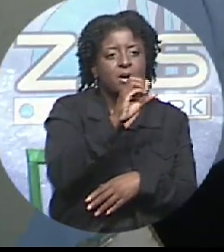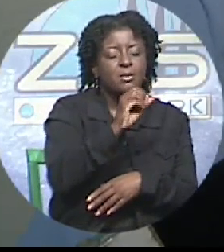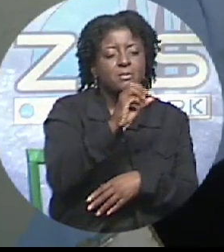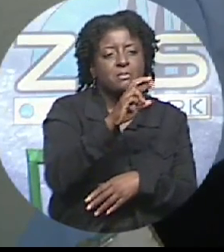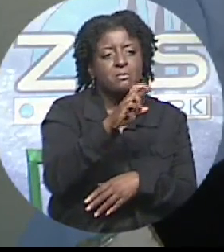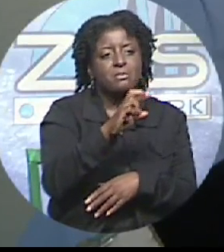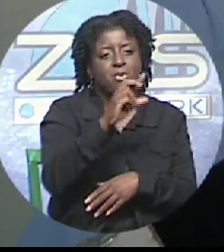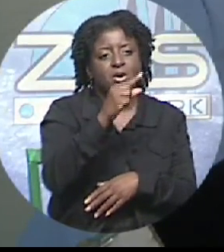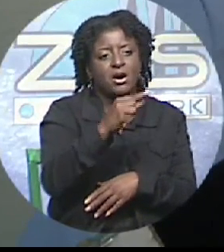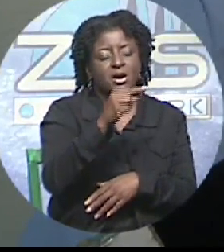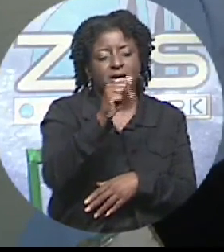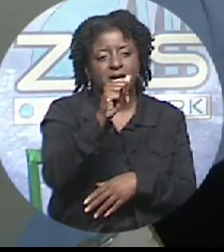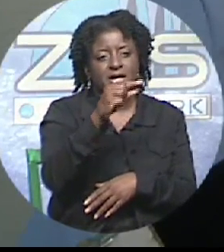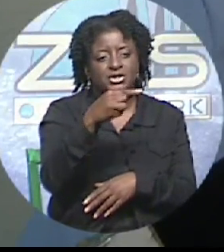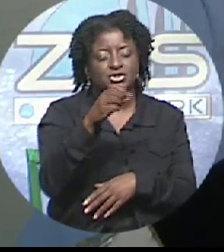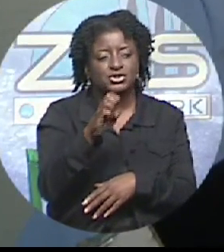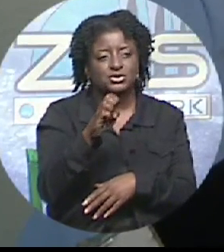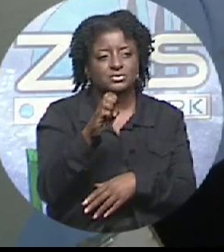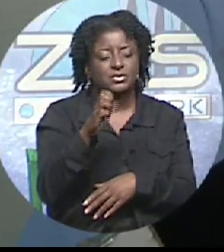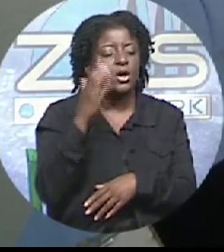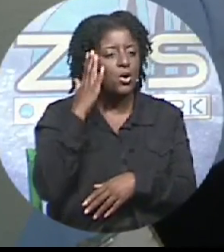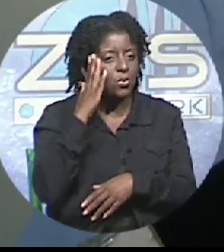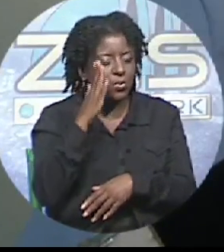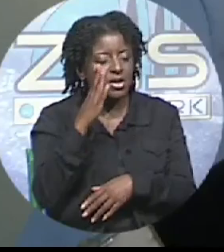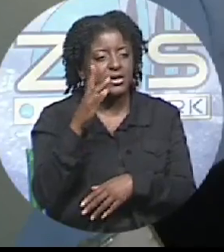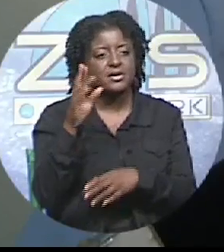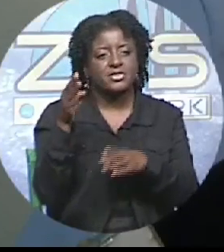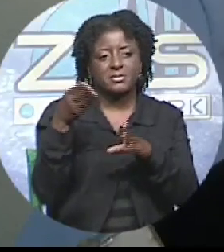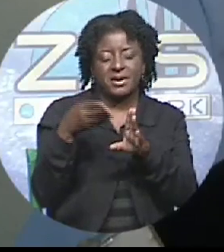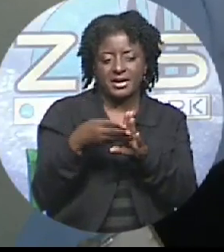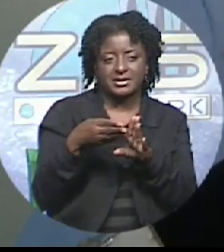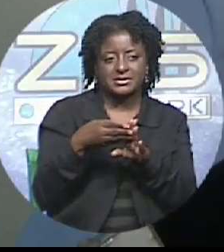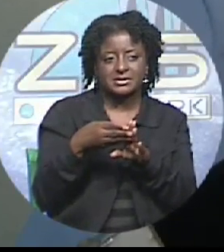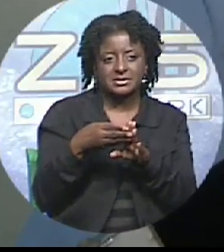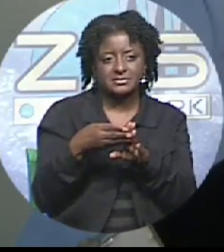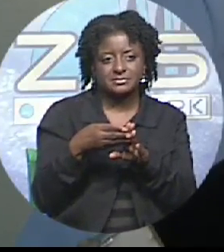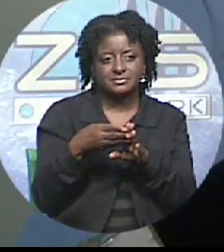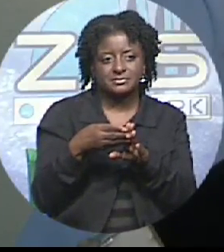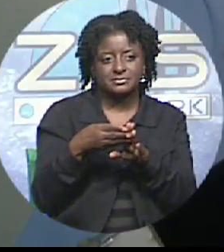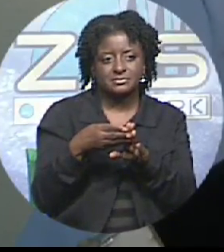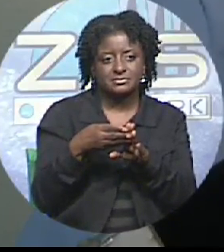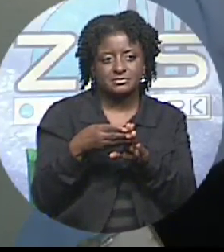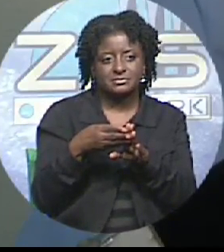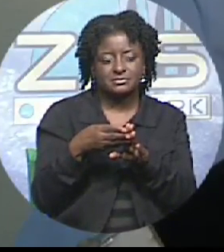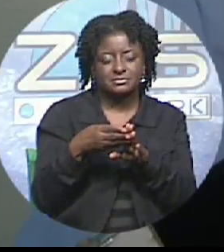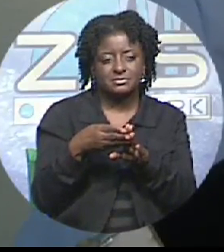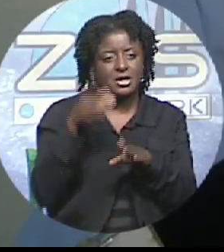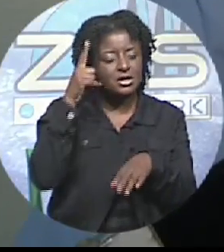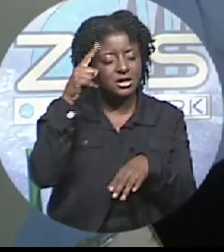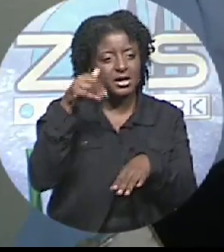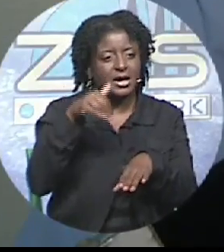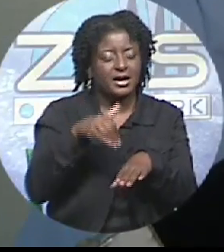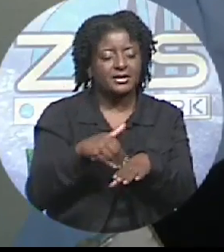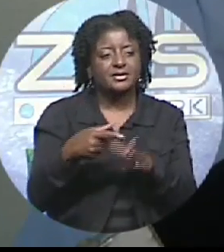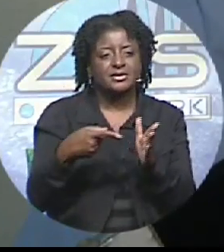Will the banks take a look at this as being a huge economic